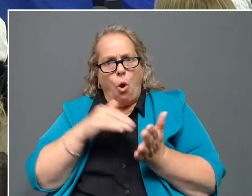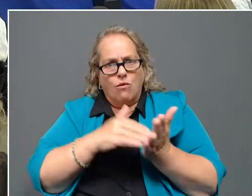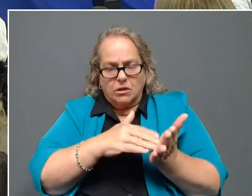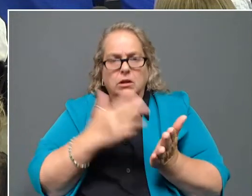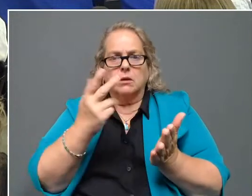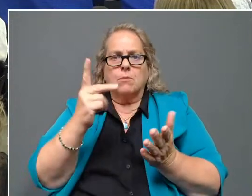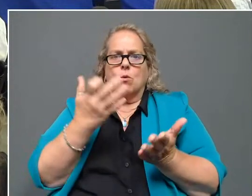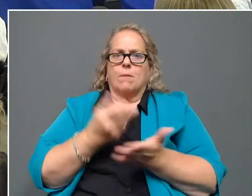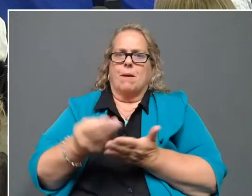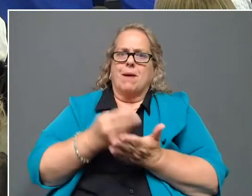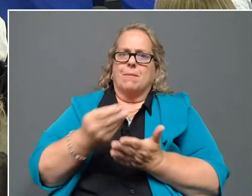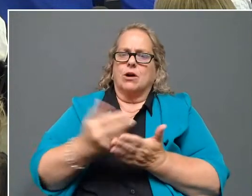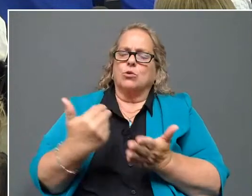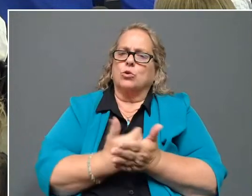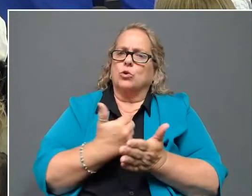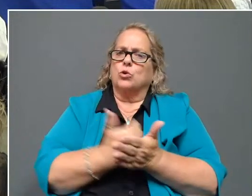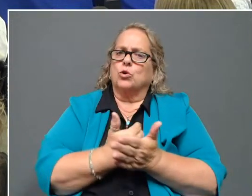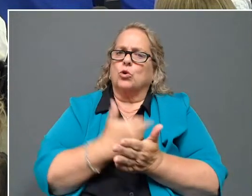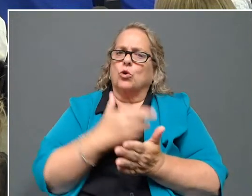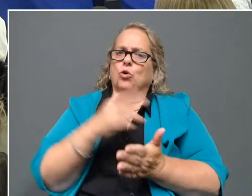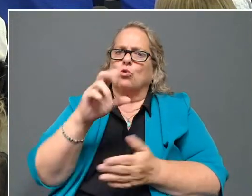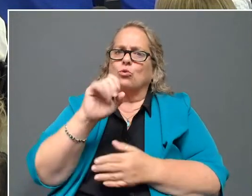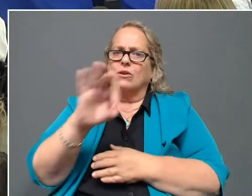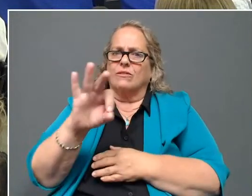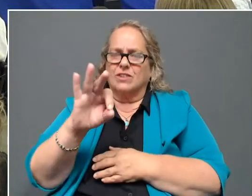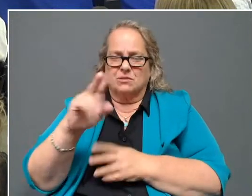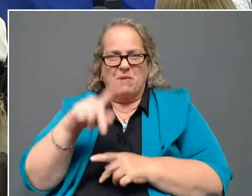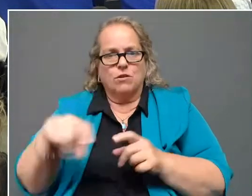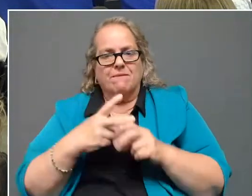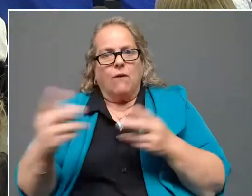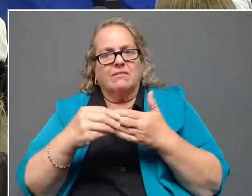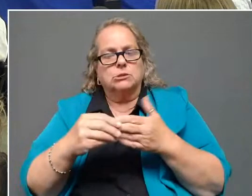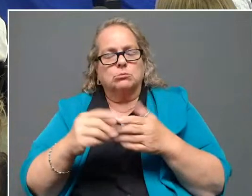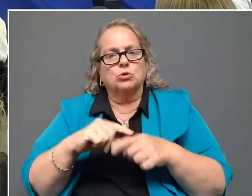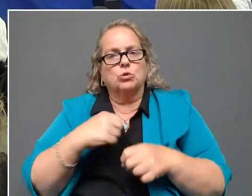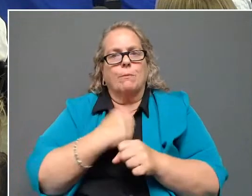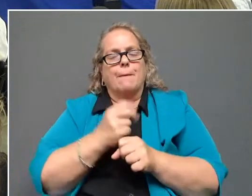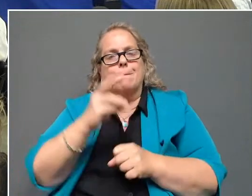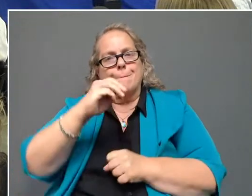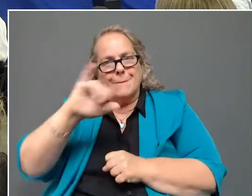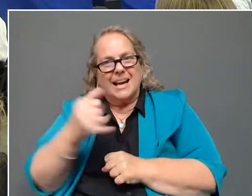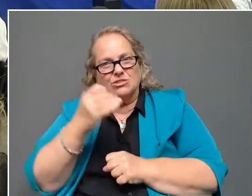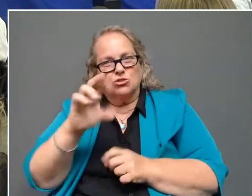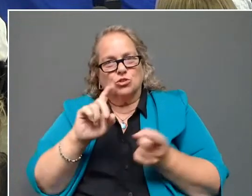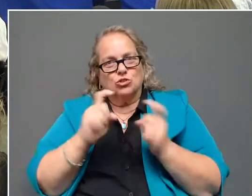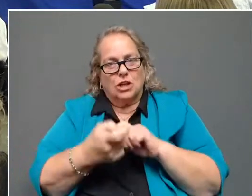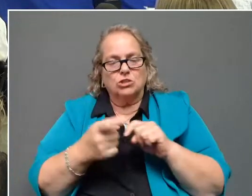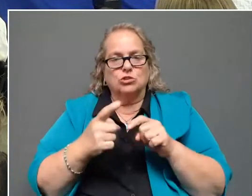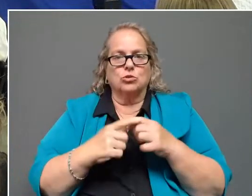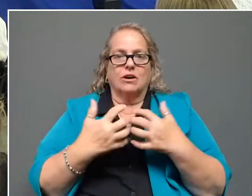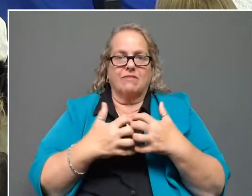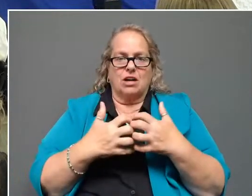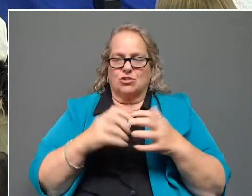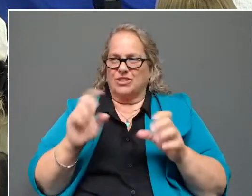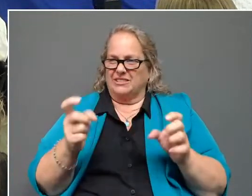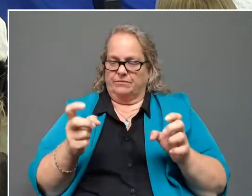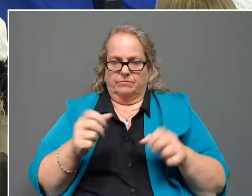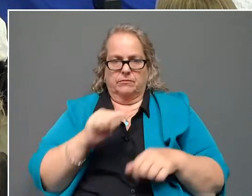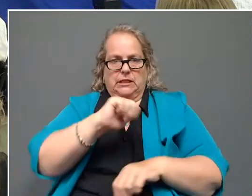incredibly flexible in figuring out how to make major changes to factory layout and install